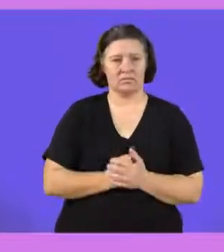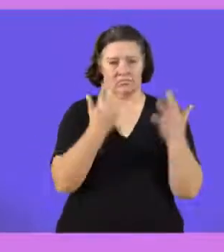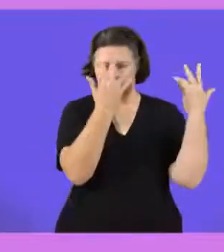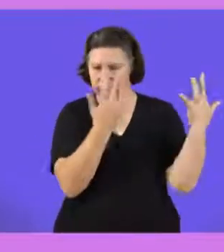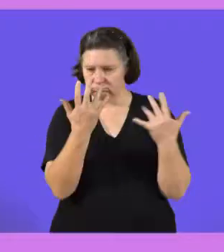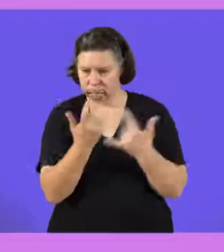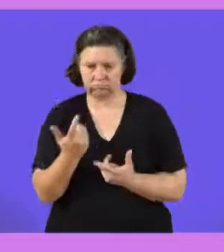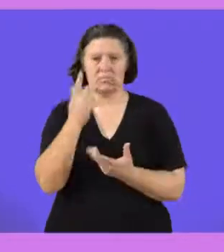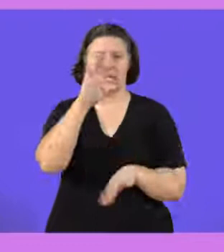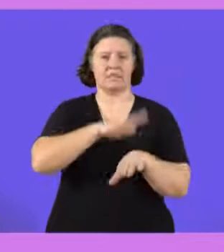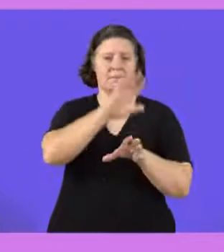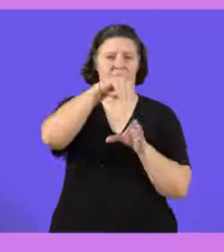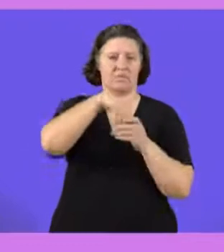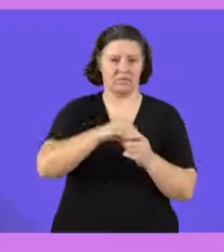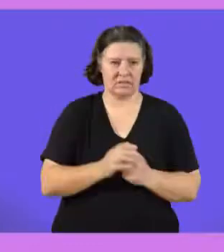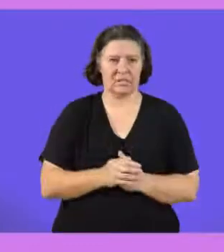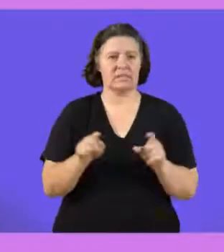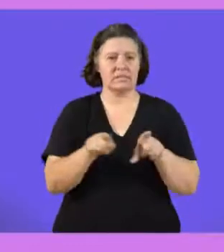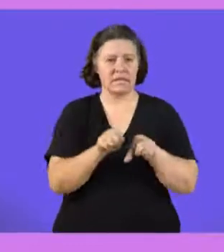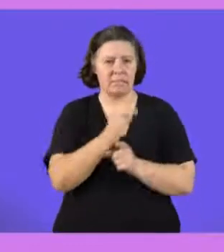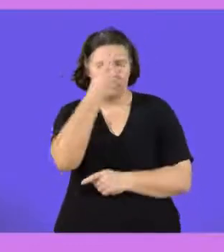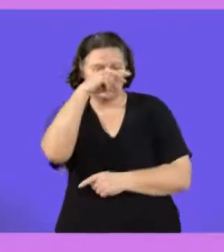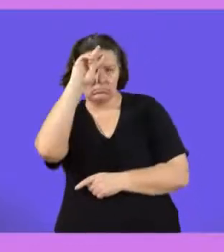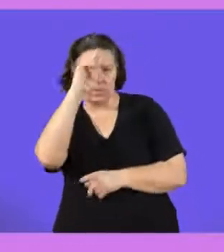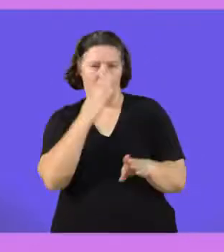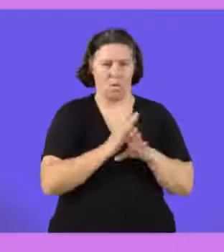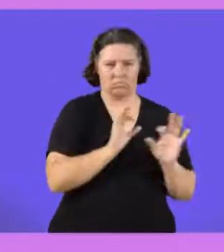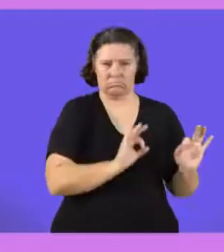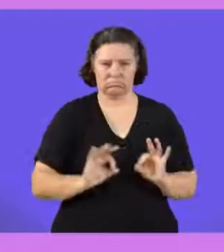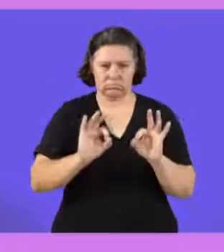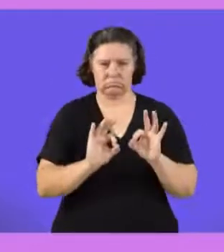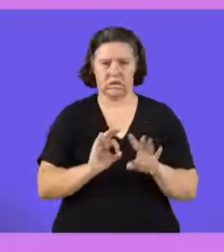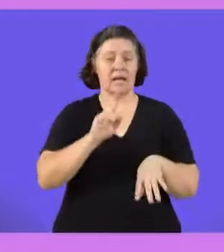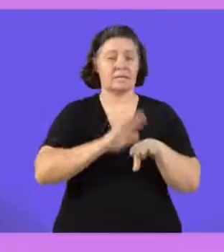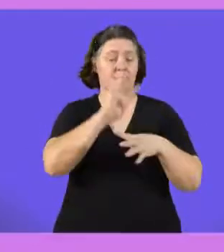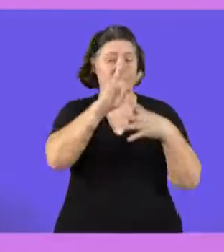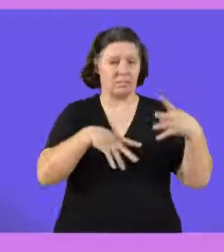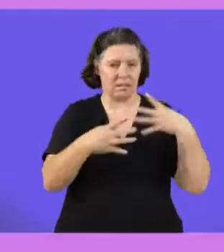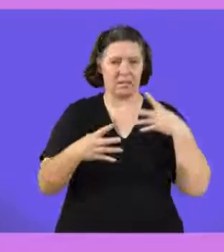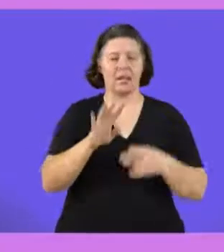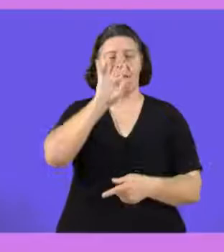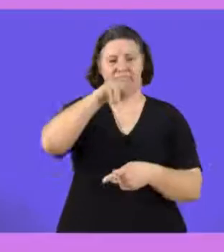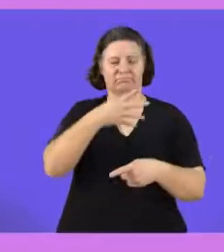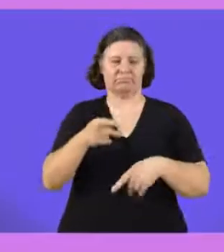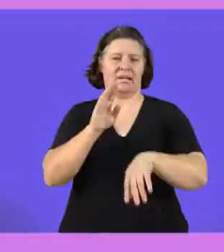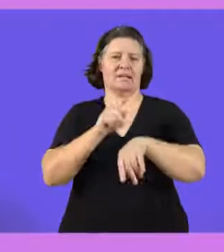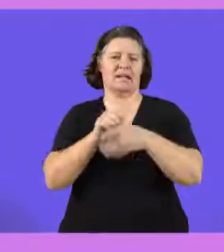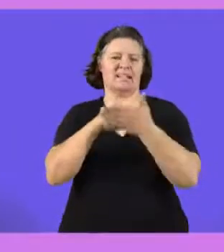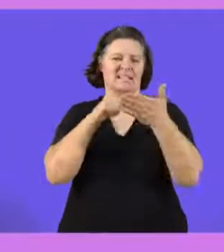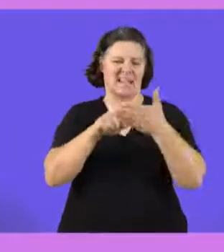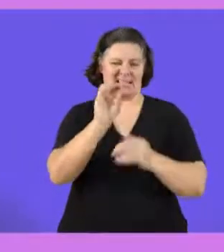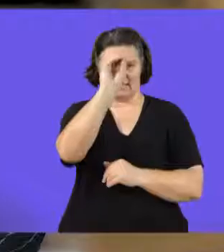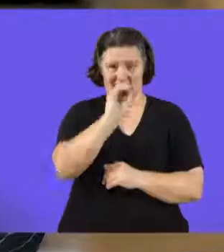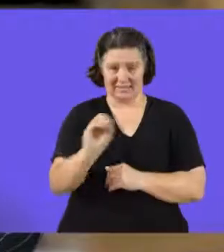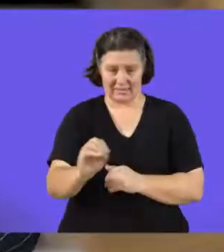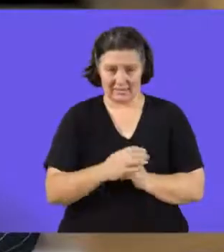do calculations involving time, and then also interpret and work successfully with timetables and calendars. So those